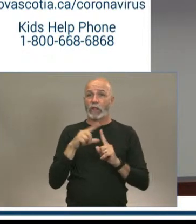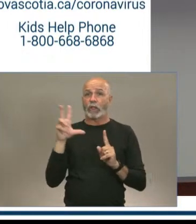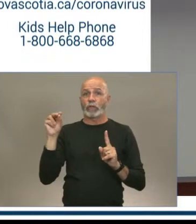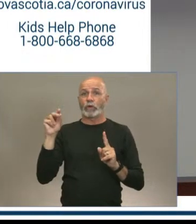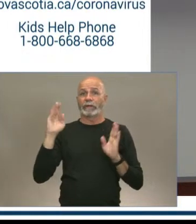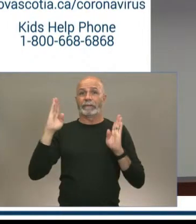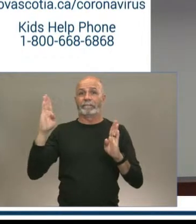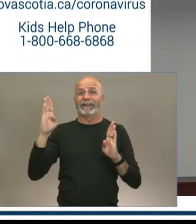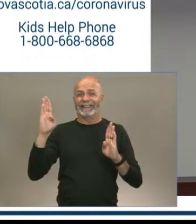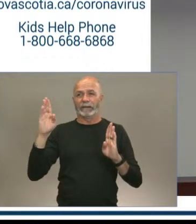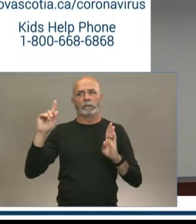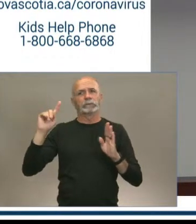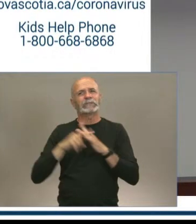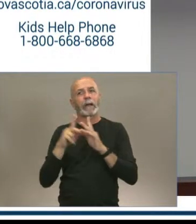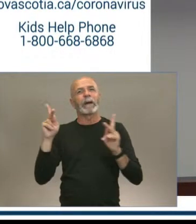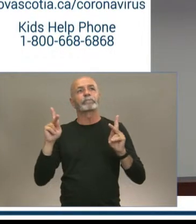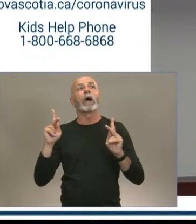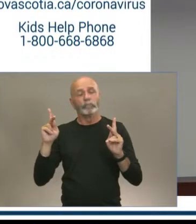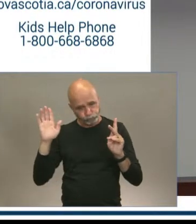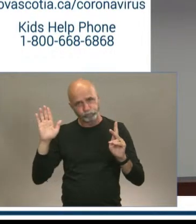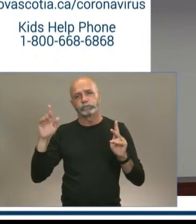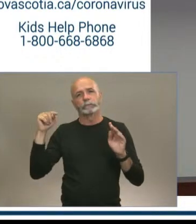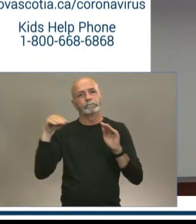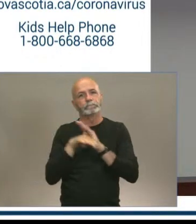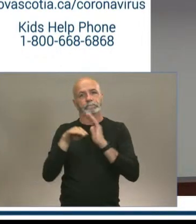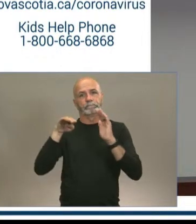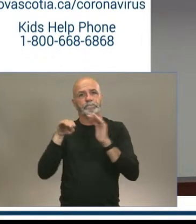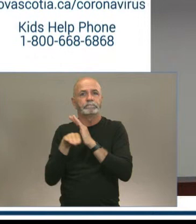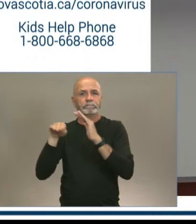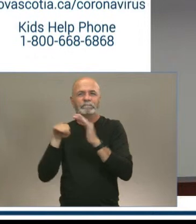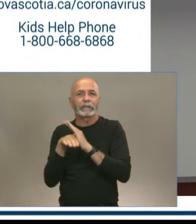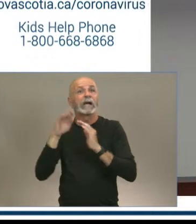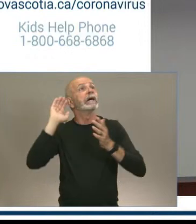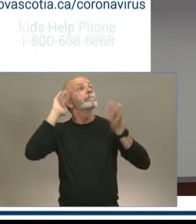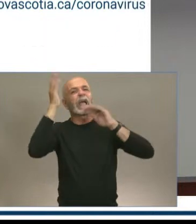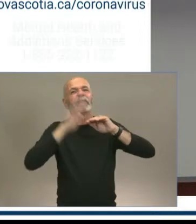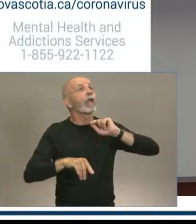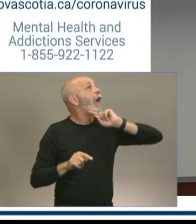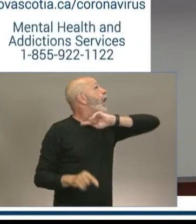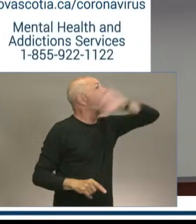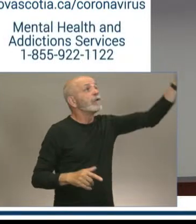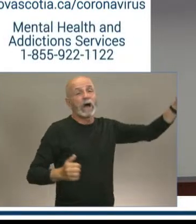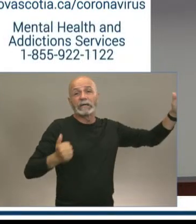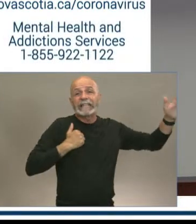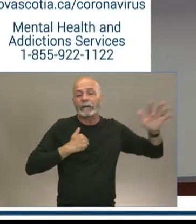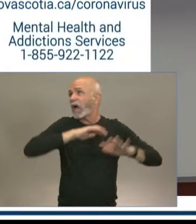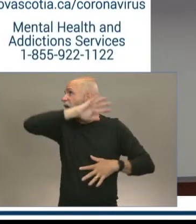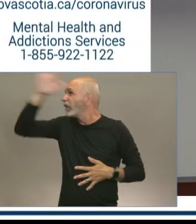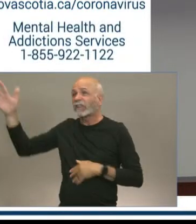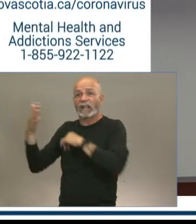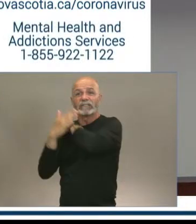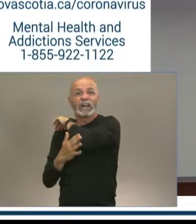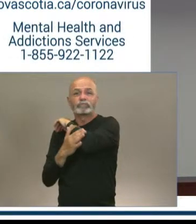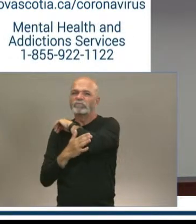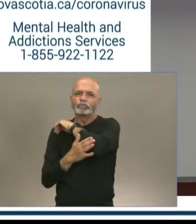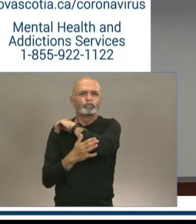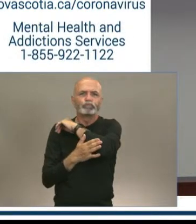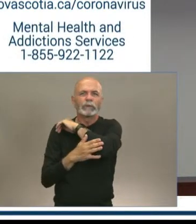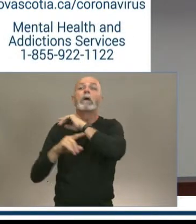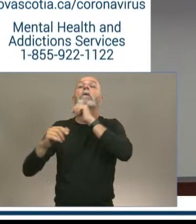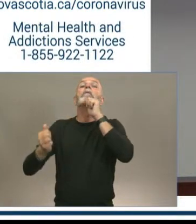than the rest of the country, but we still they're not doing as well as other age groups. Certainly, older age groups are higher vaccine uptakes,